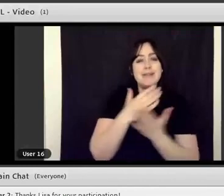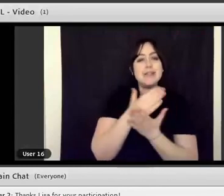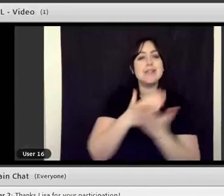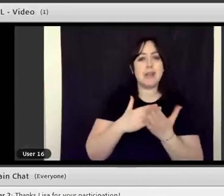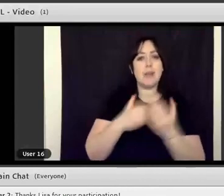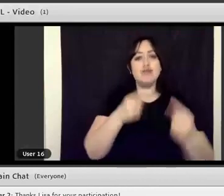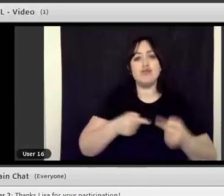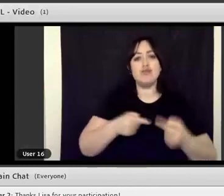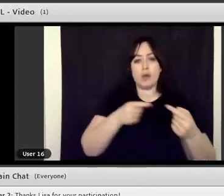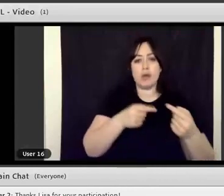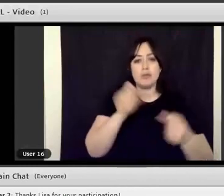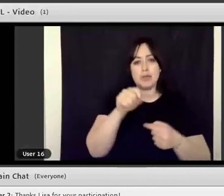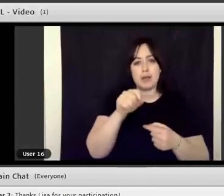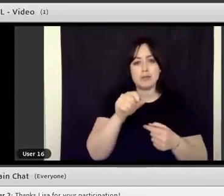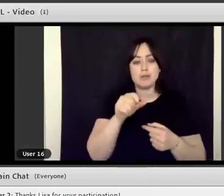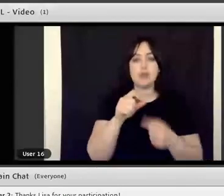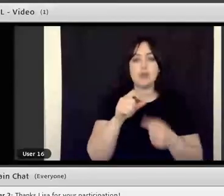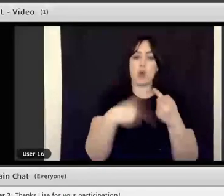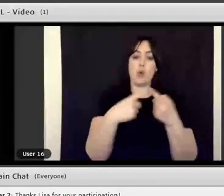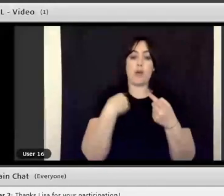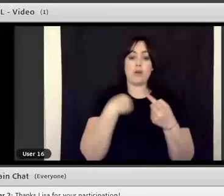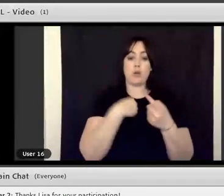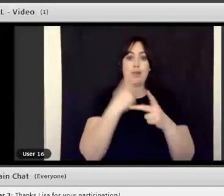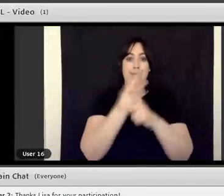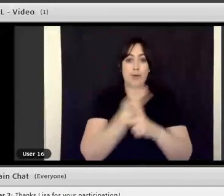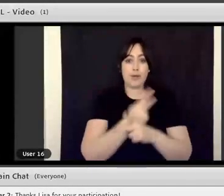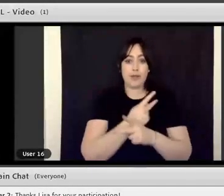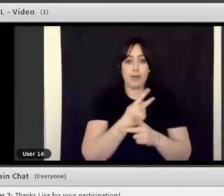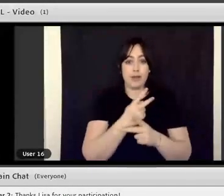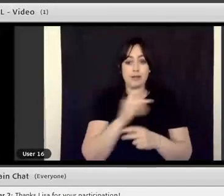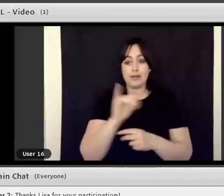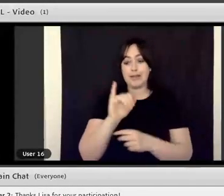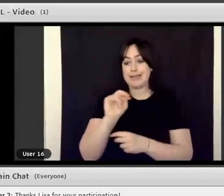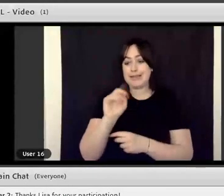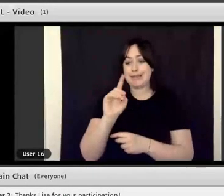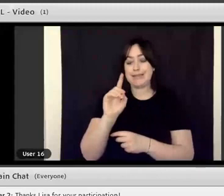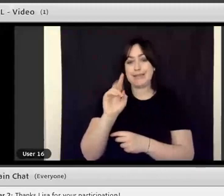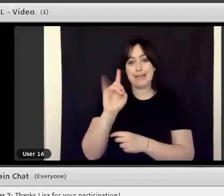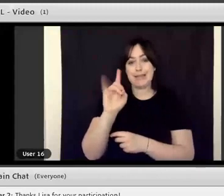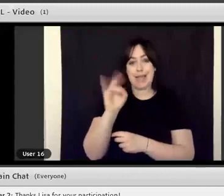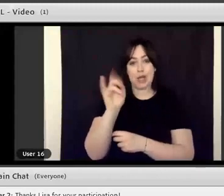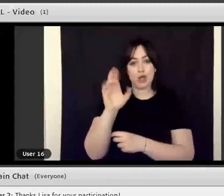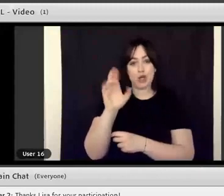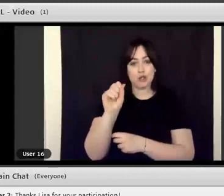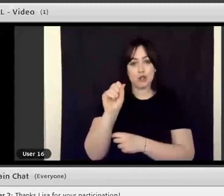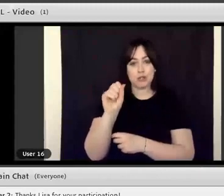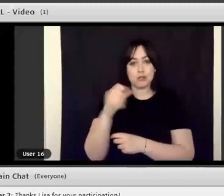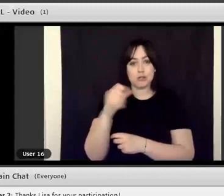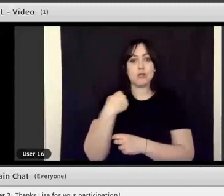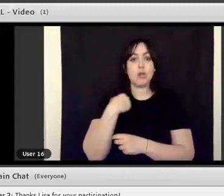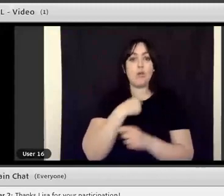our indicators, we normally report on the percentage of